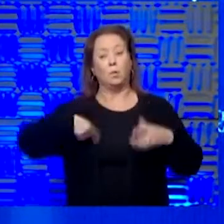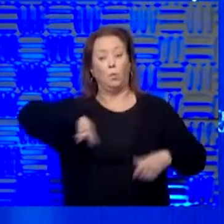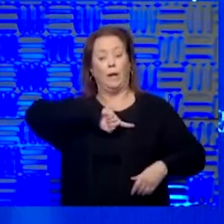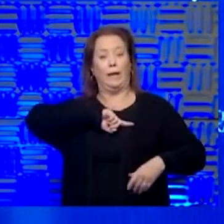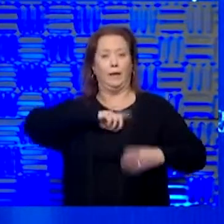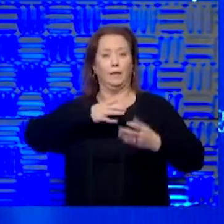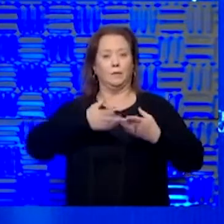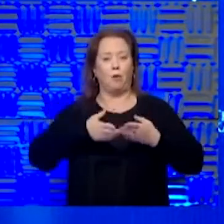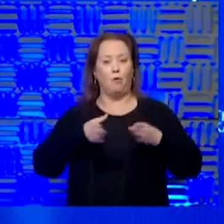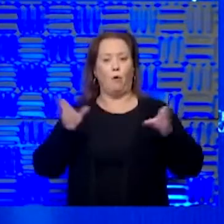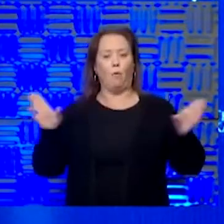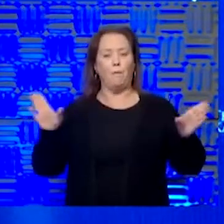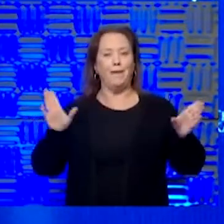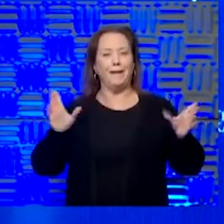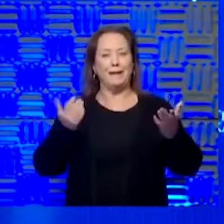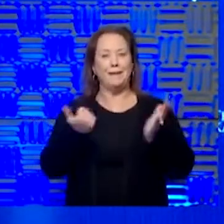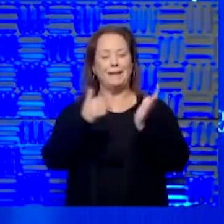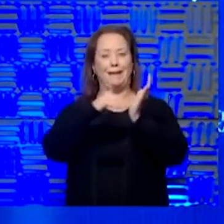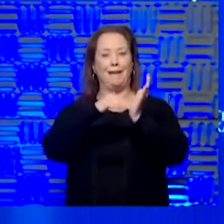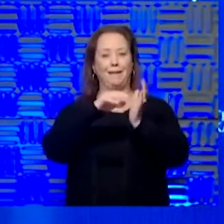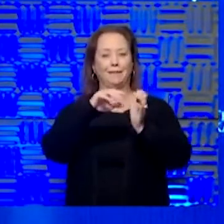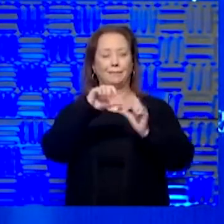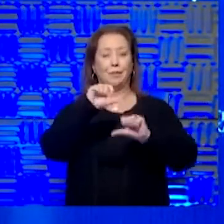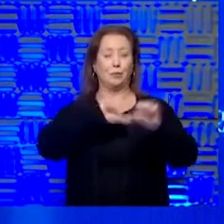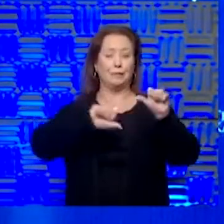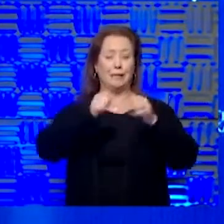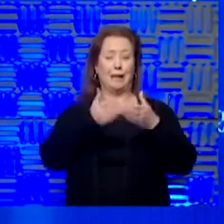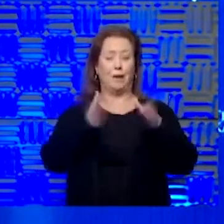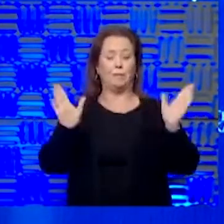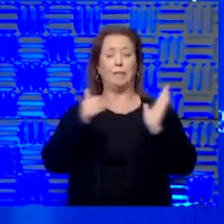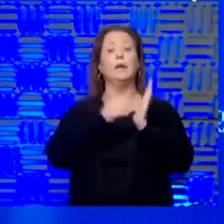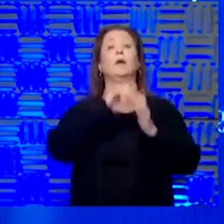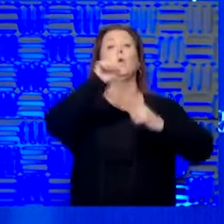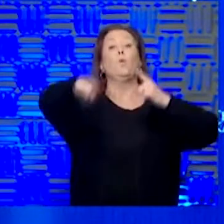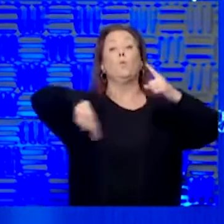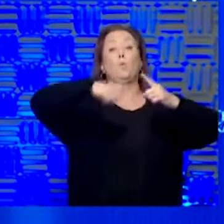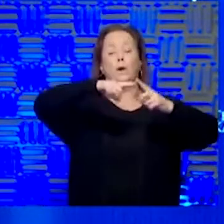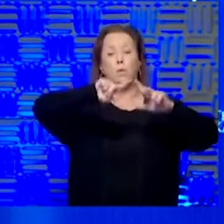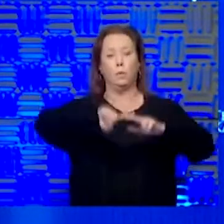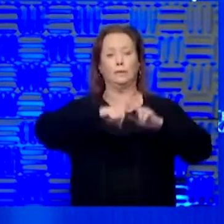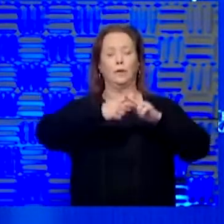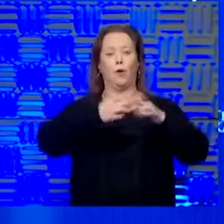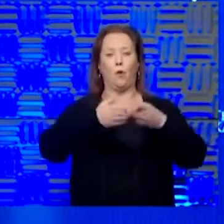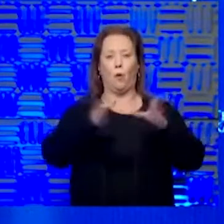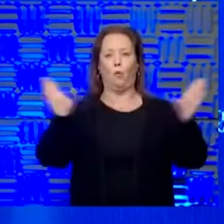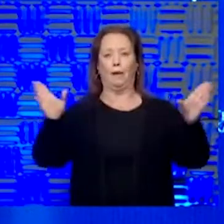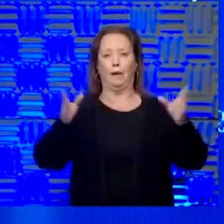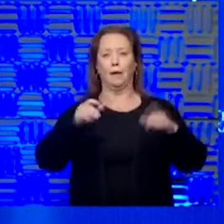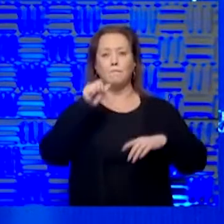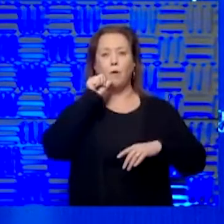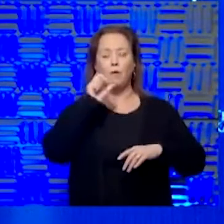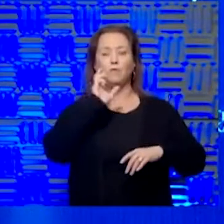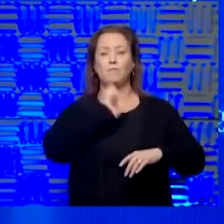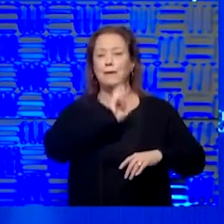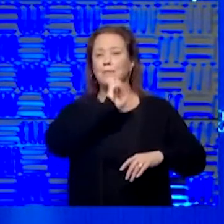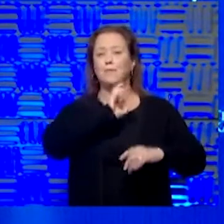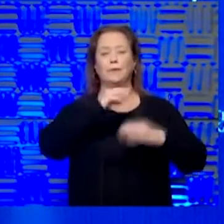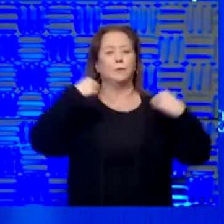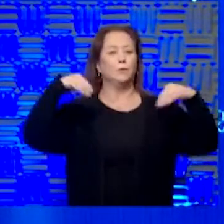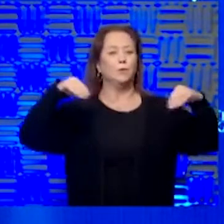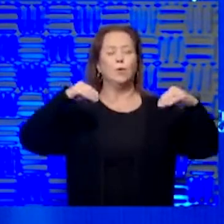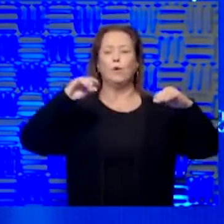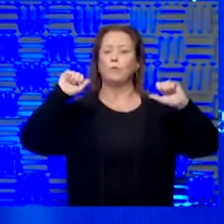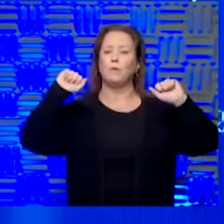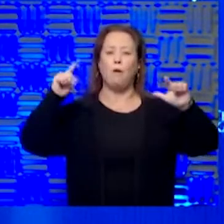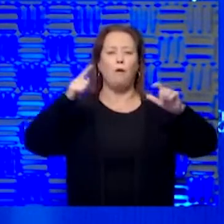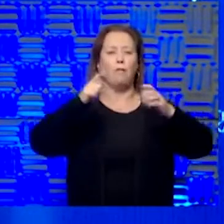up. Also knowing that if and when we do that, well, not if, when we start to reopen society, we have to do it in a cautious, logical, and